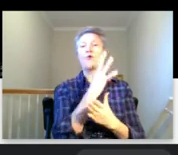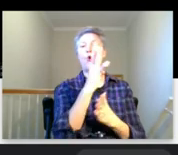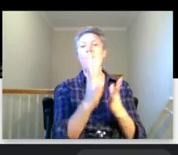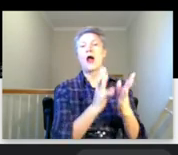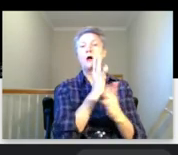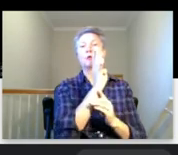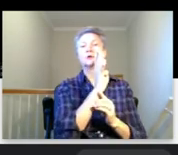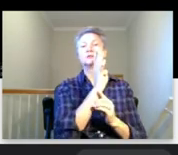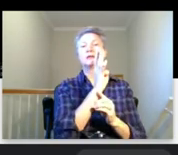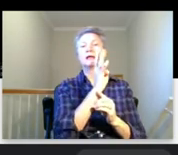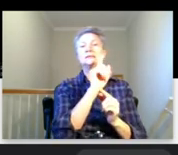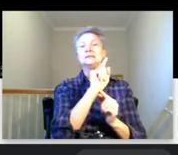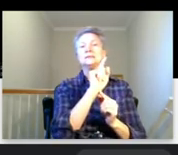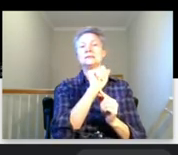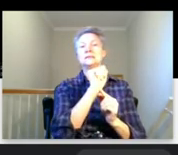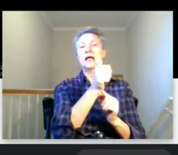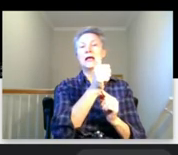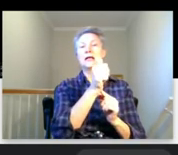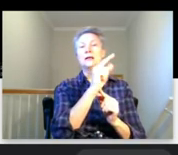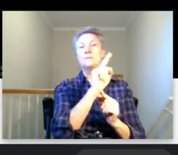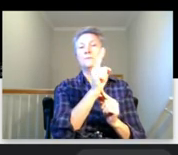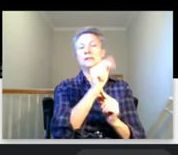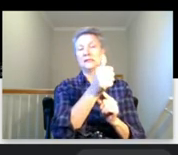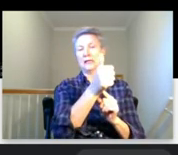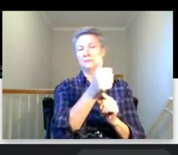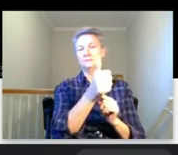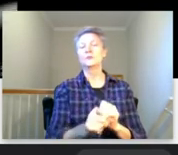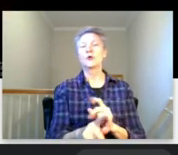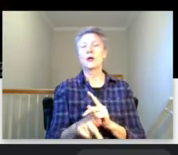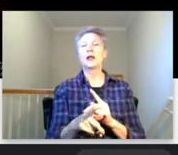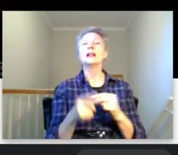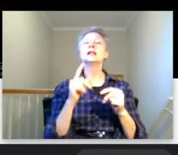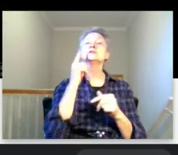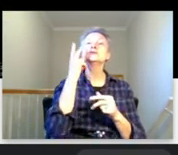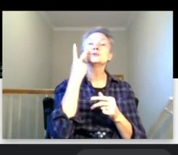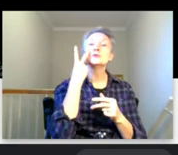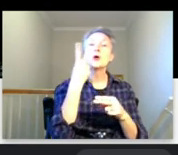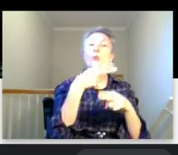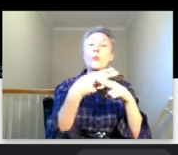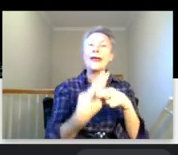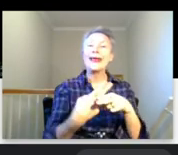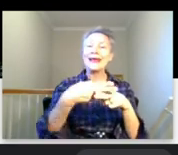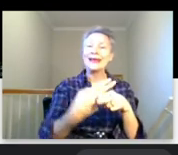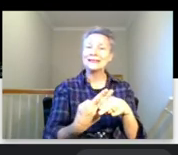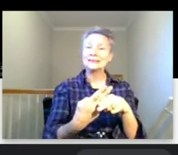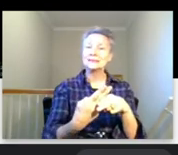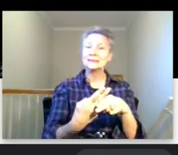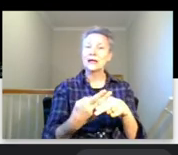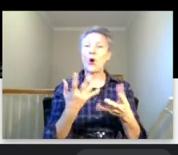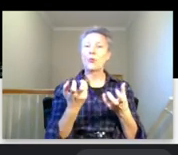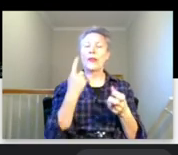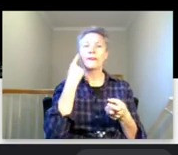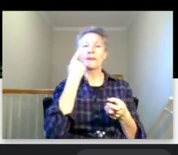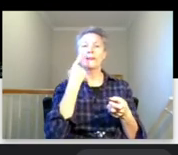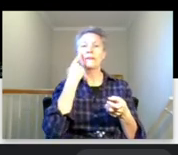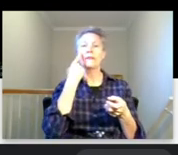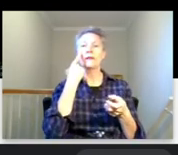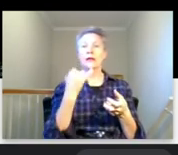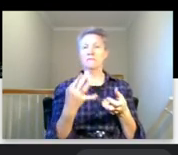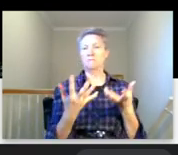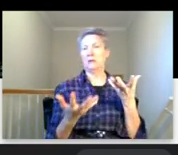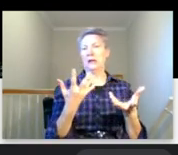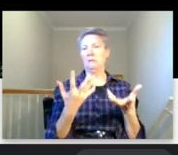minutes. Let's try one more thinking about weight, okay? I want you to think about if you're